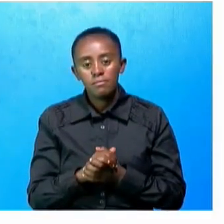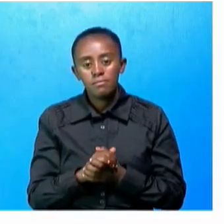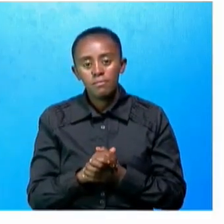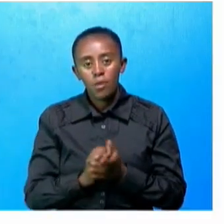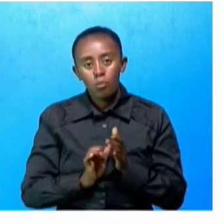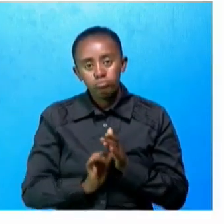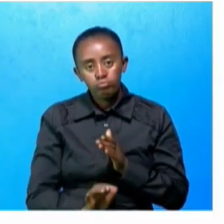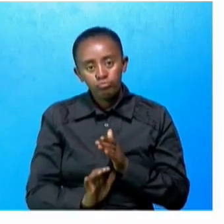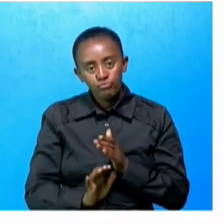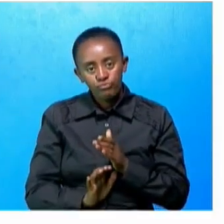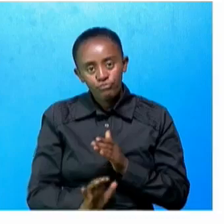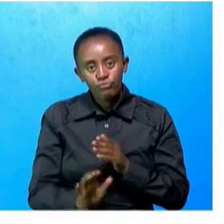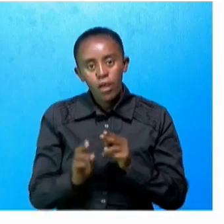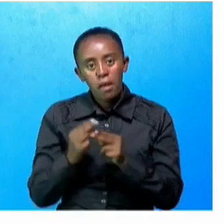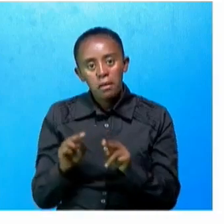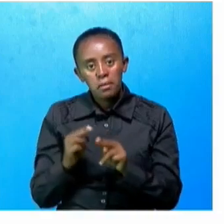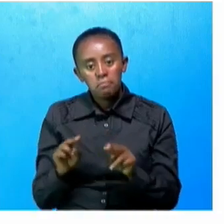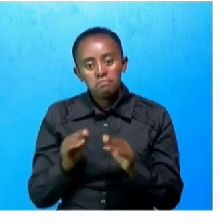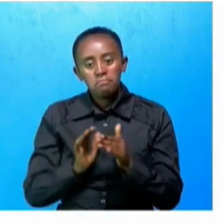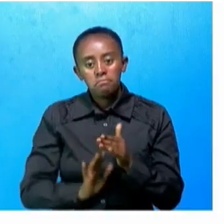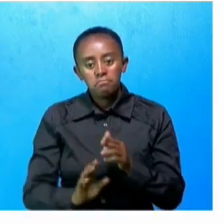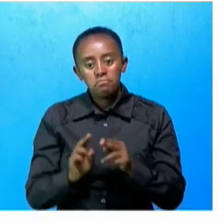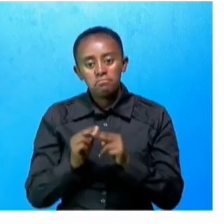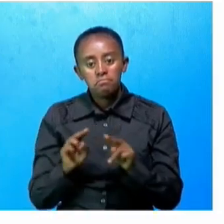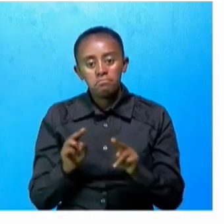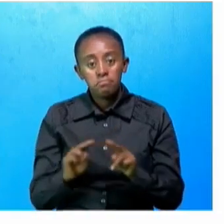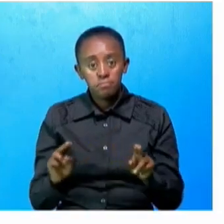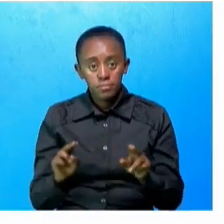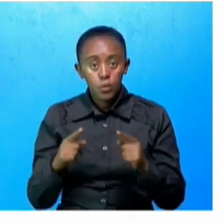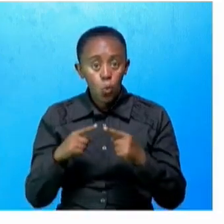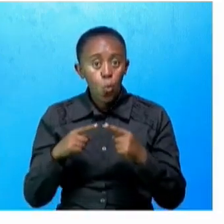lay eggs. In contrast,